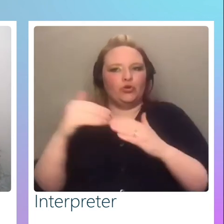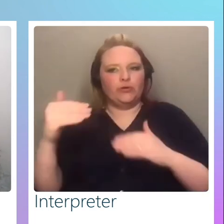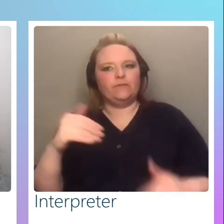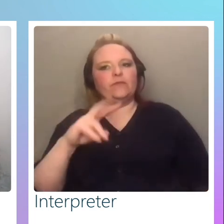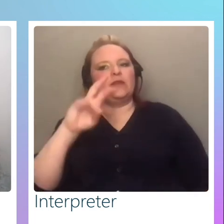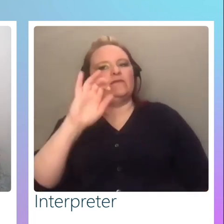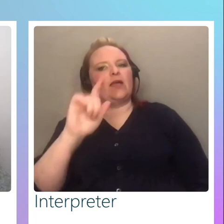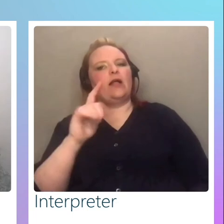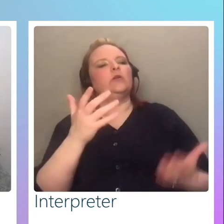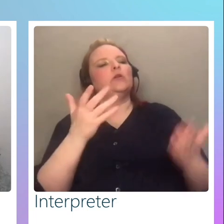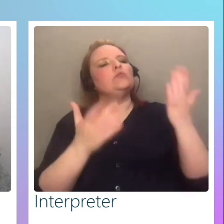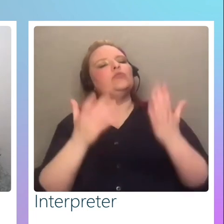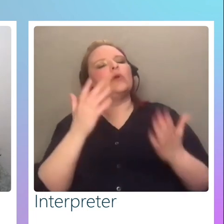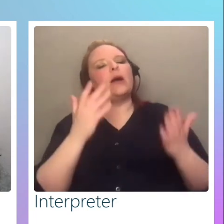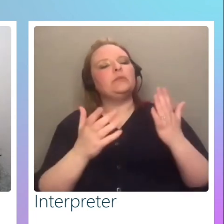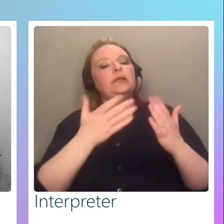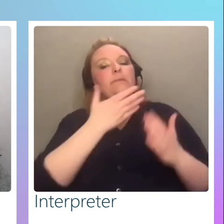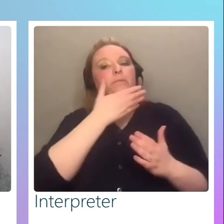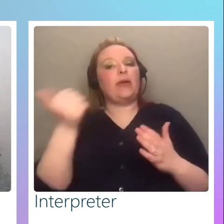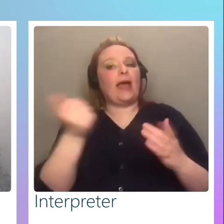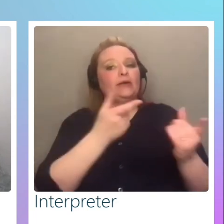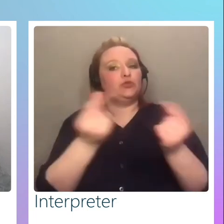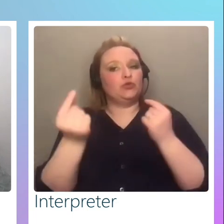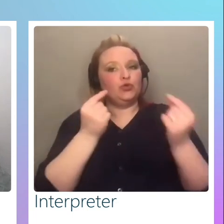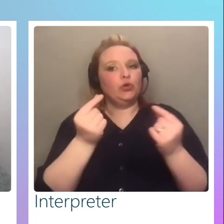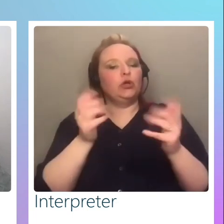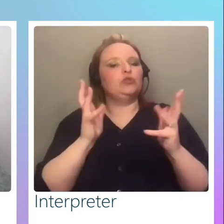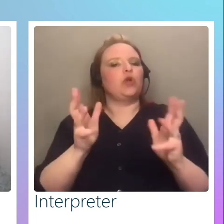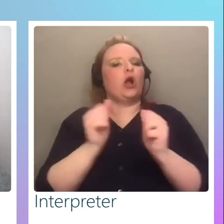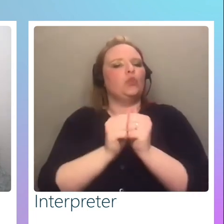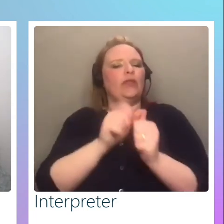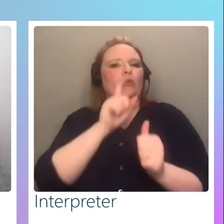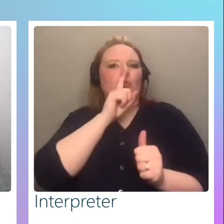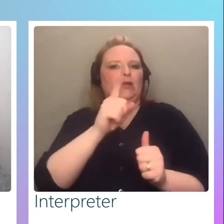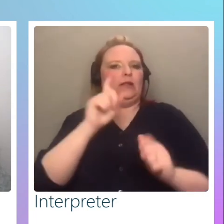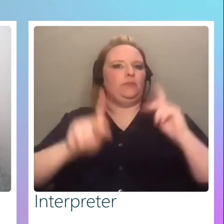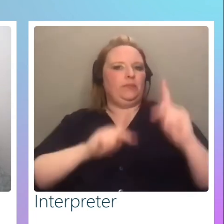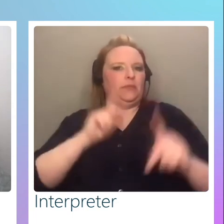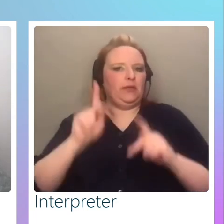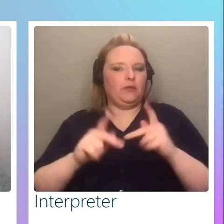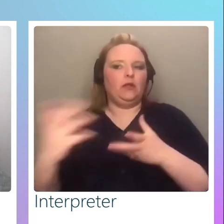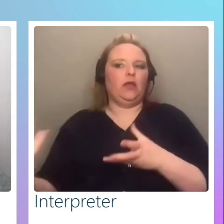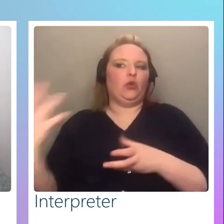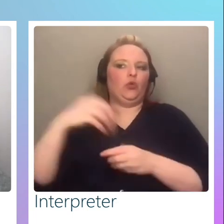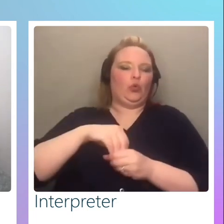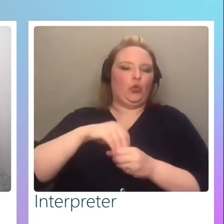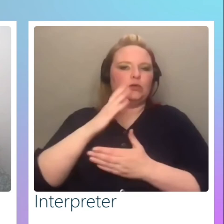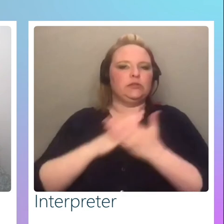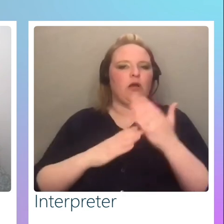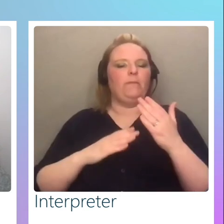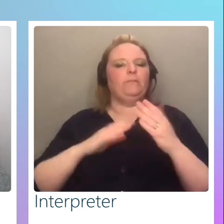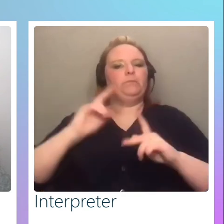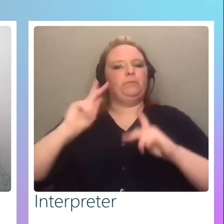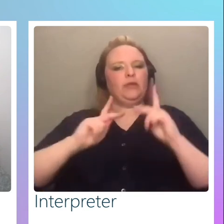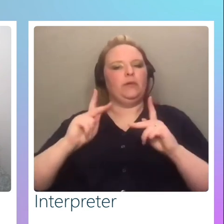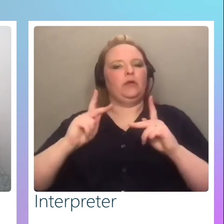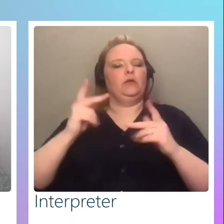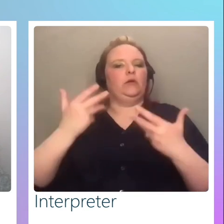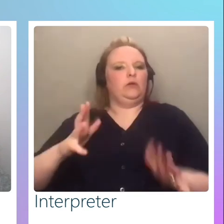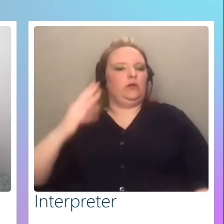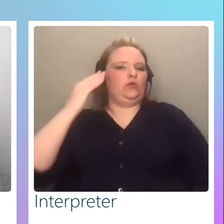I think probably the best thing to do is, you know, talk to real people. They include some exploration on this in your user